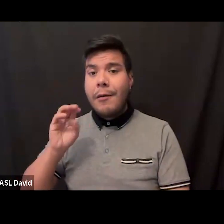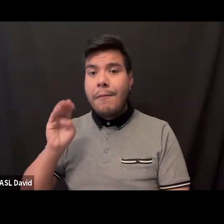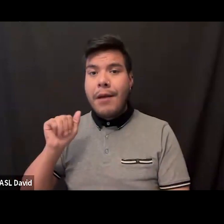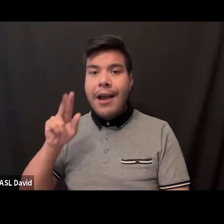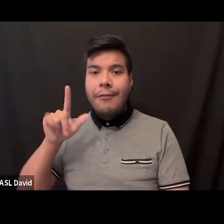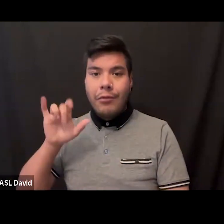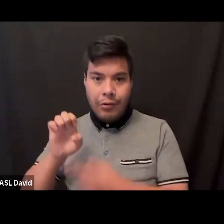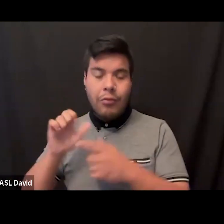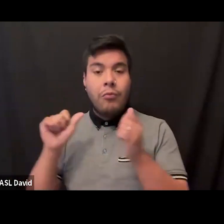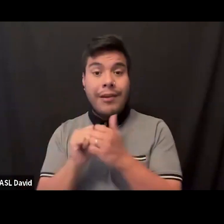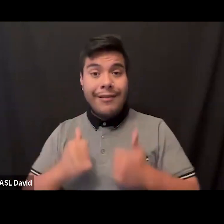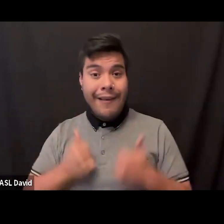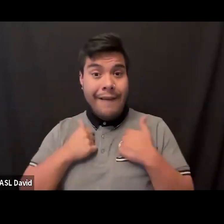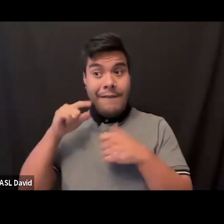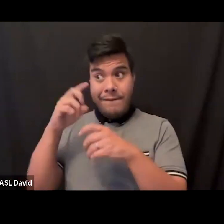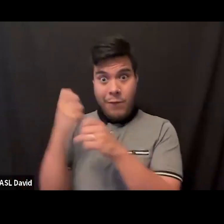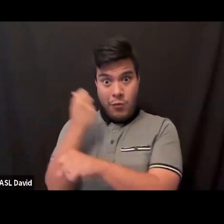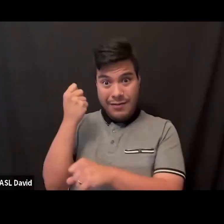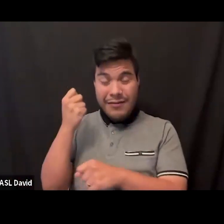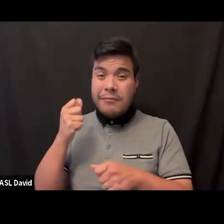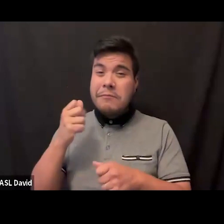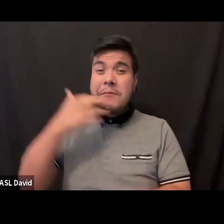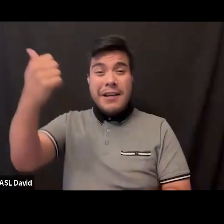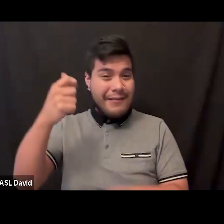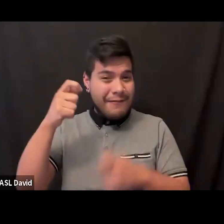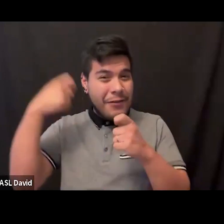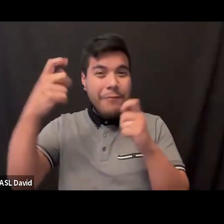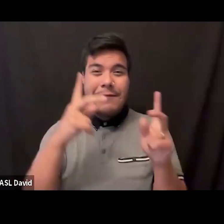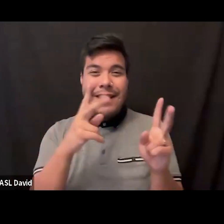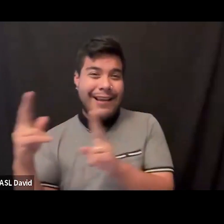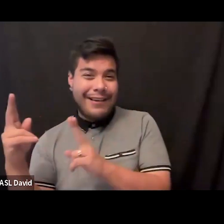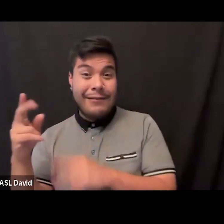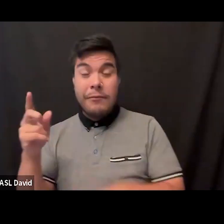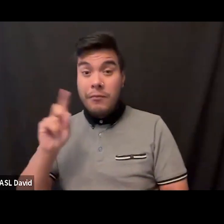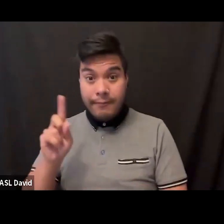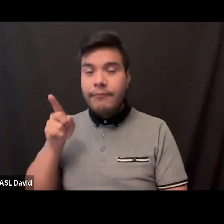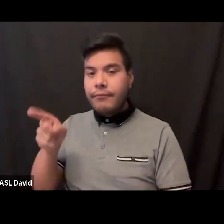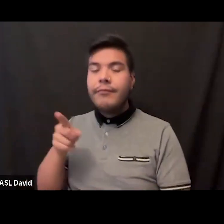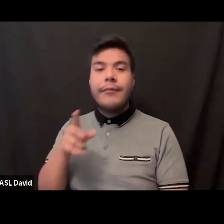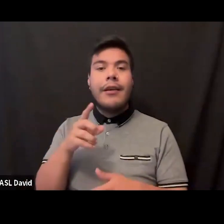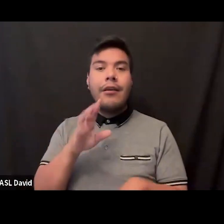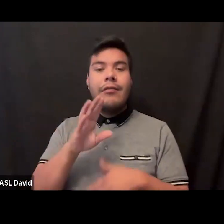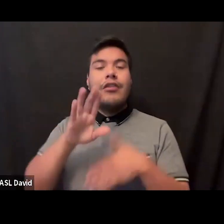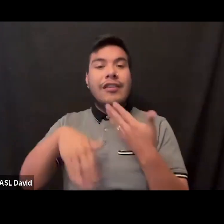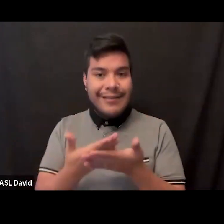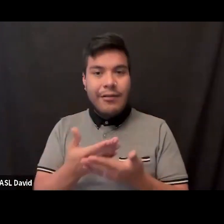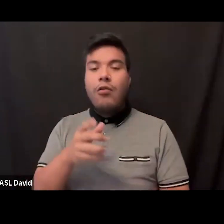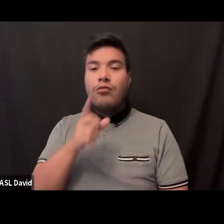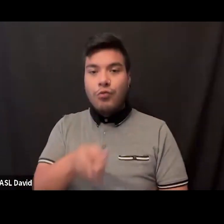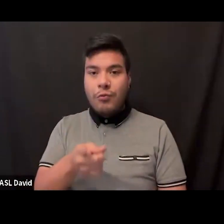Life won the best film and editing at It's All True Film